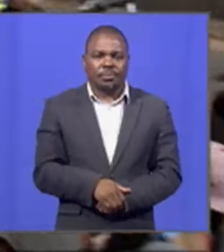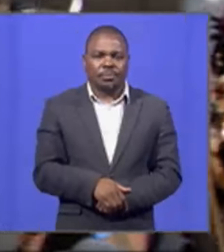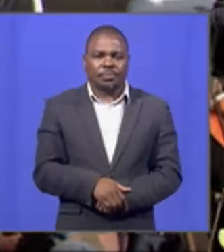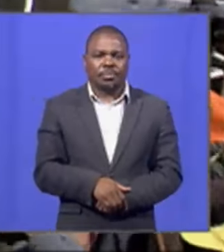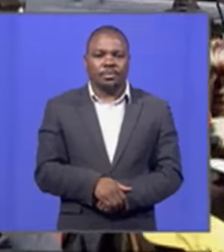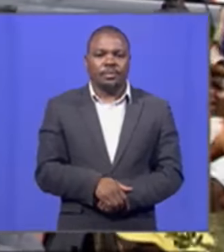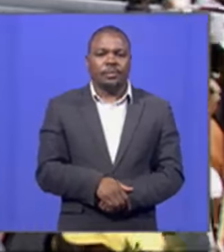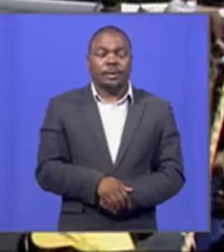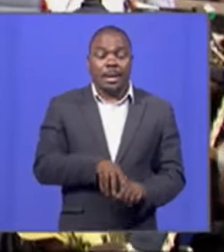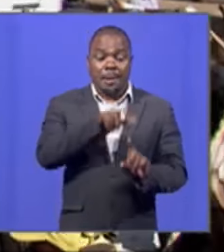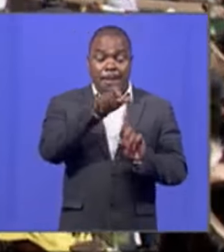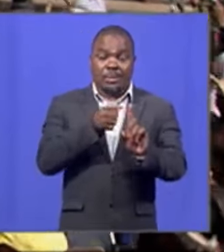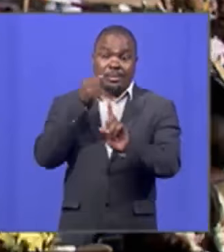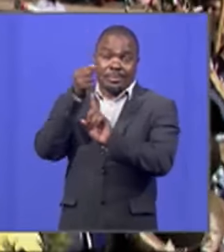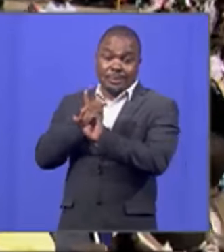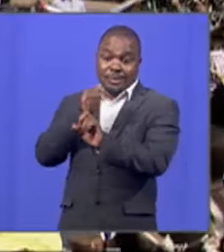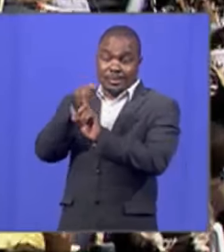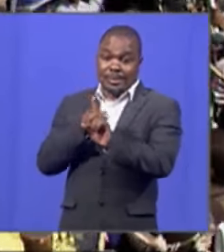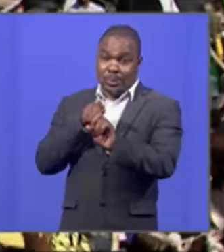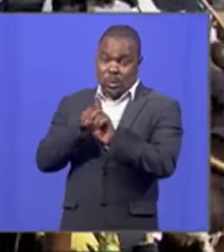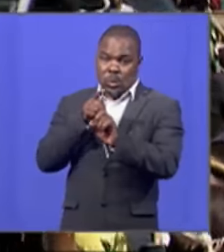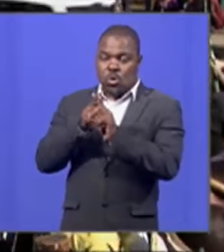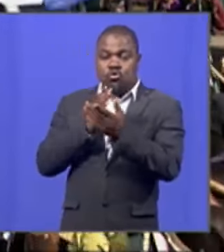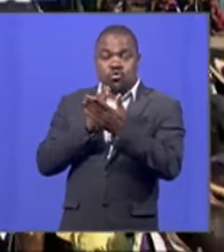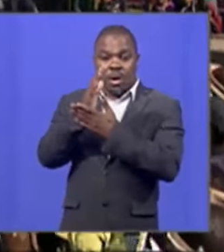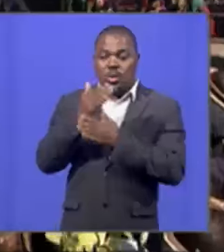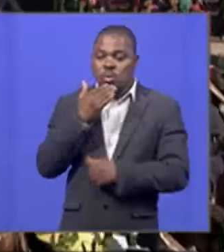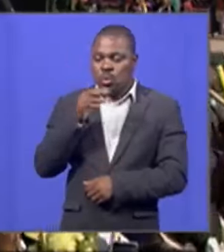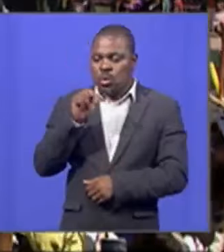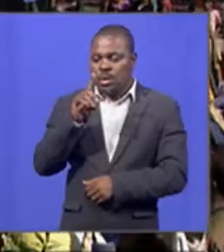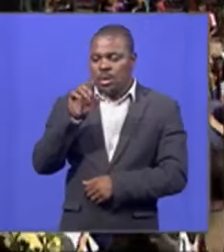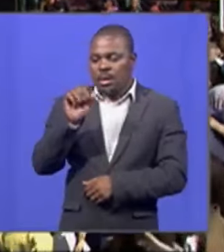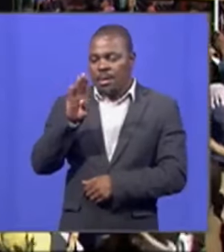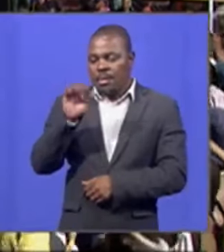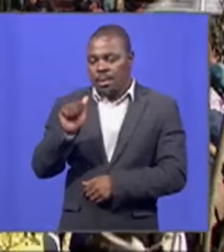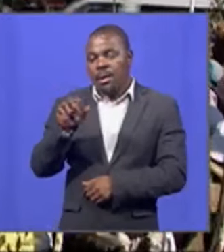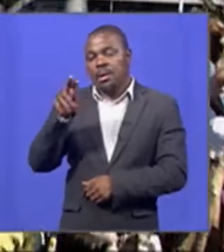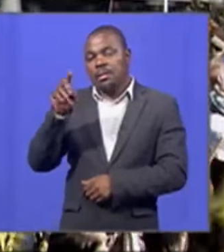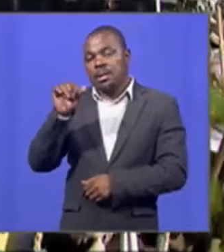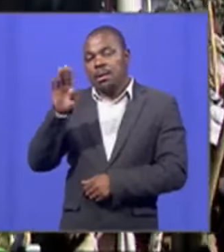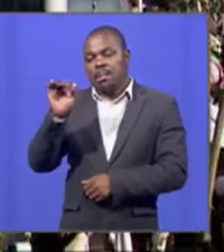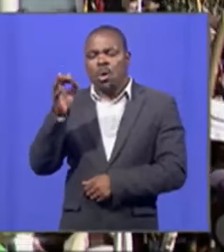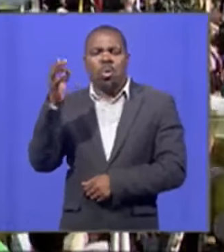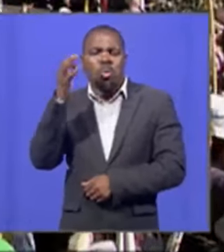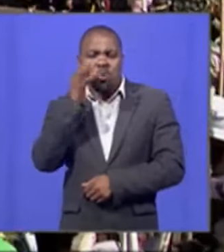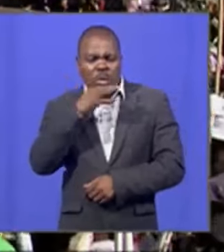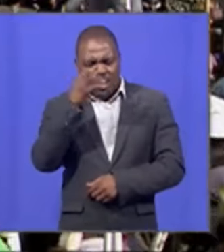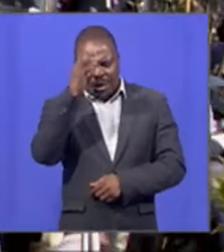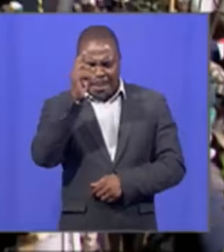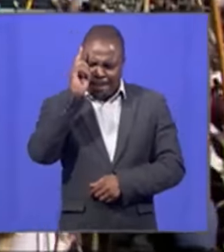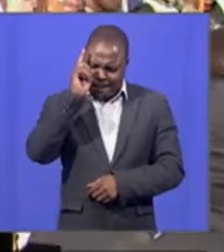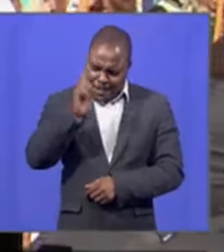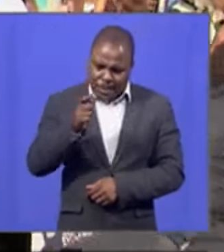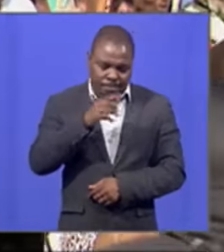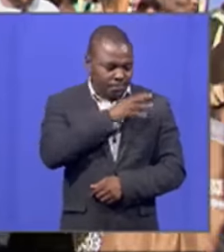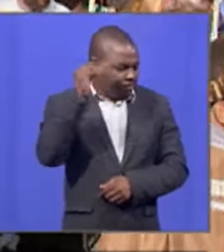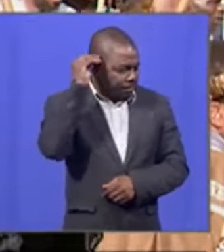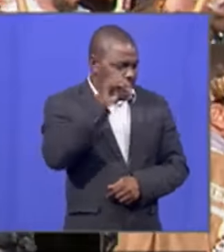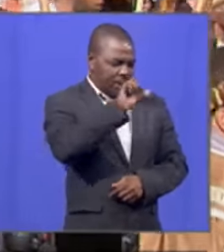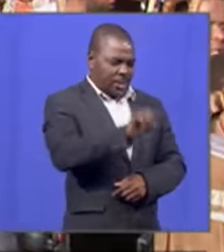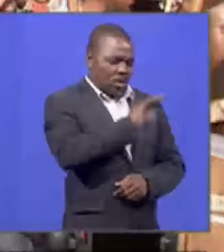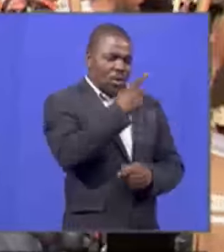Molwela ditokelo tša badudi Nkosi Khona Ndabandaba yo a bego a etile pele mogwanto wo o re mmušo o swanela ke go šetša dillo tša badudi ka go